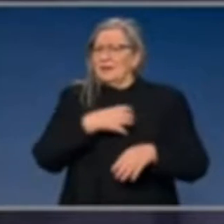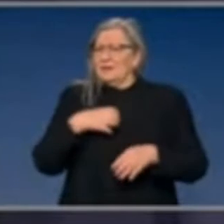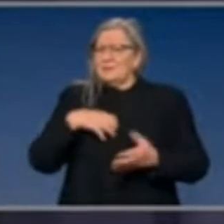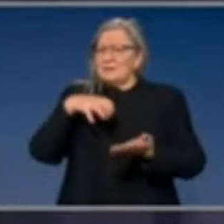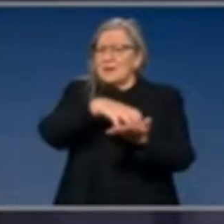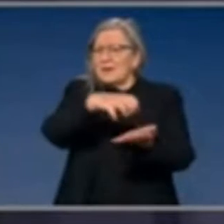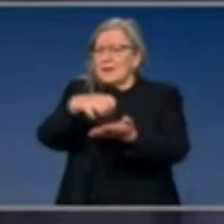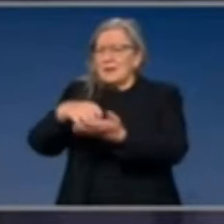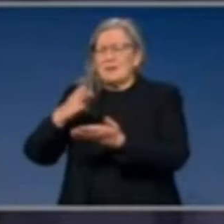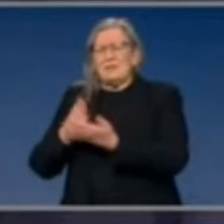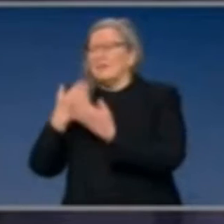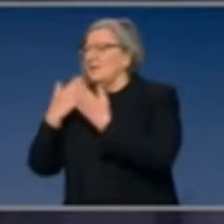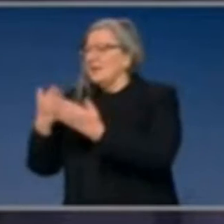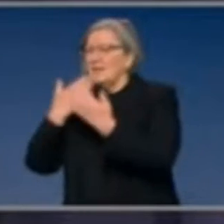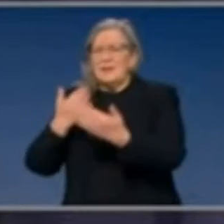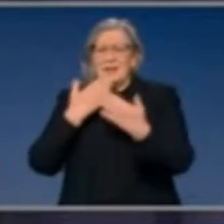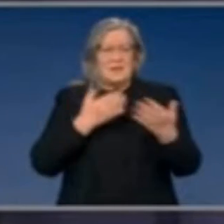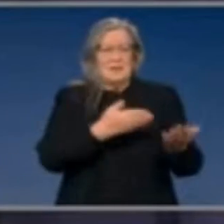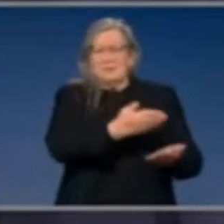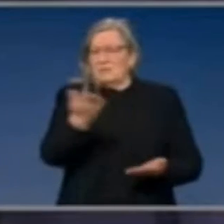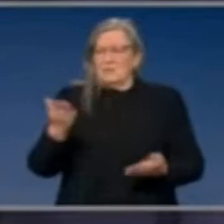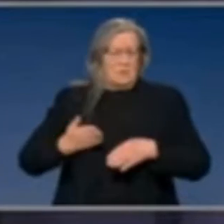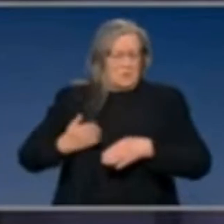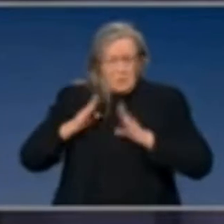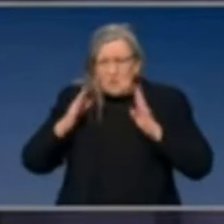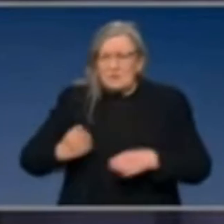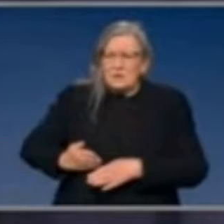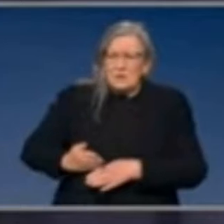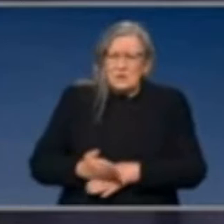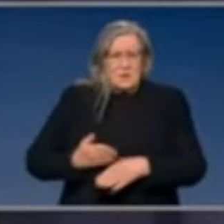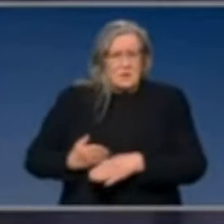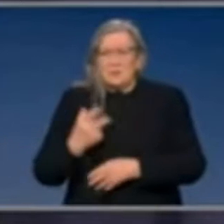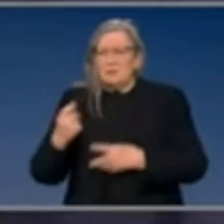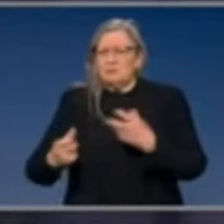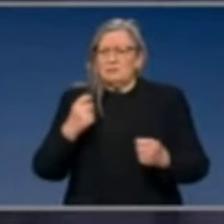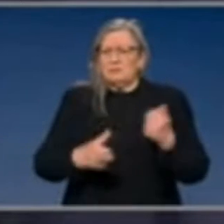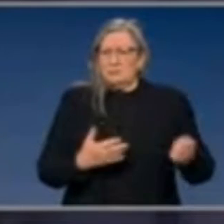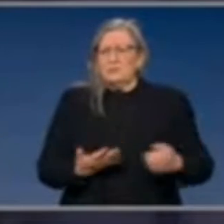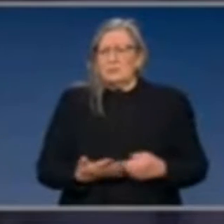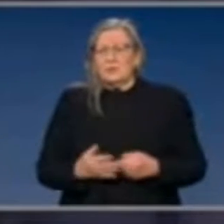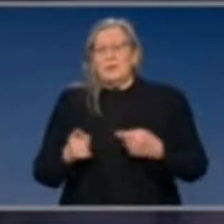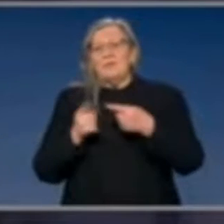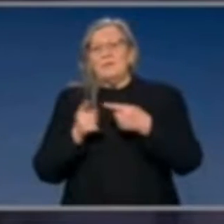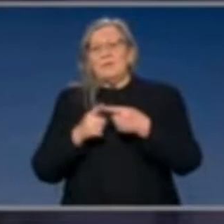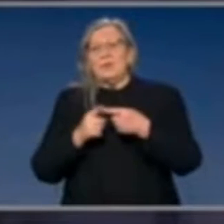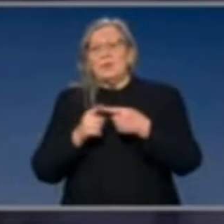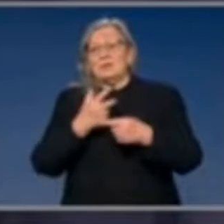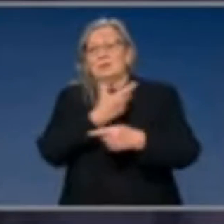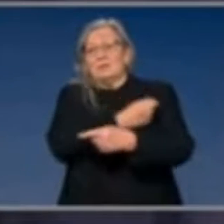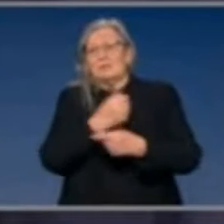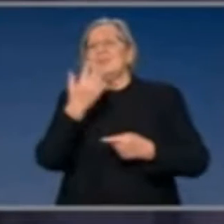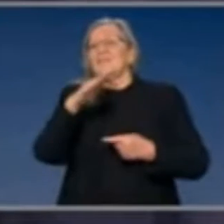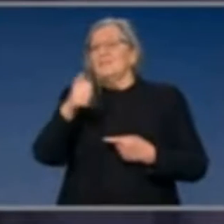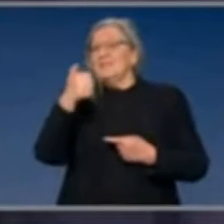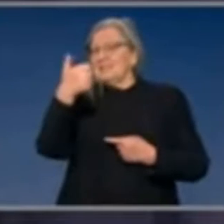You're doing an amazing job. The first doses are at 56%, or